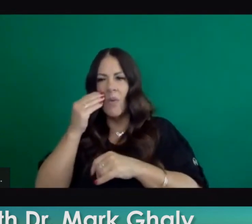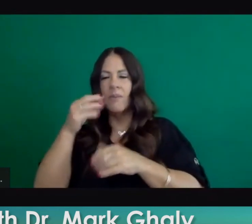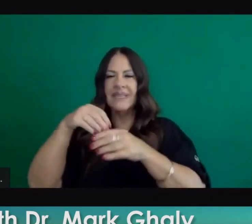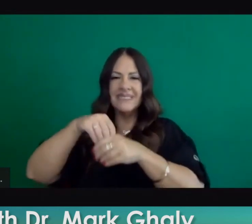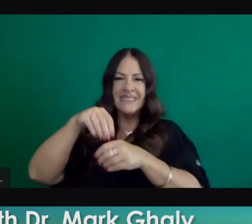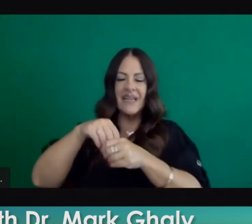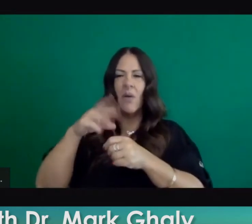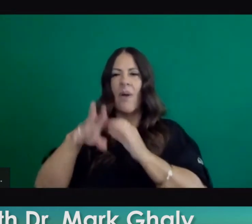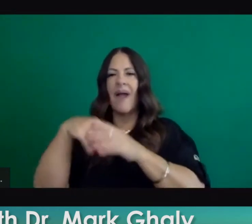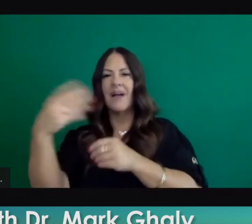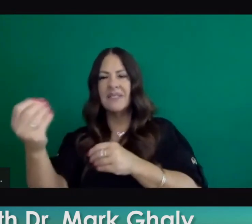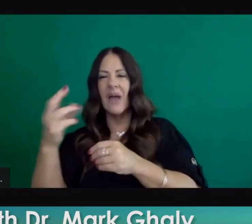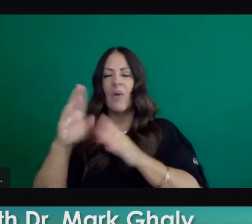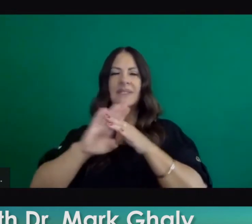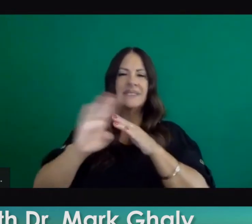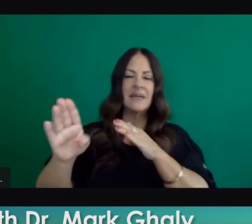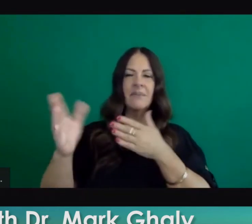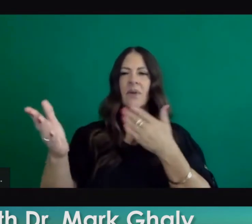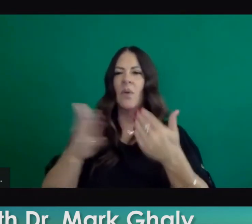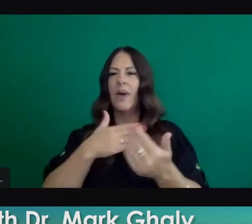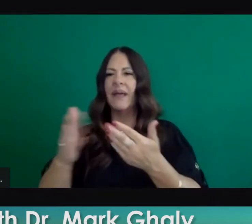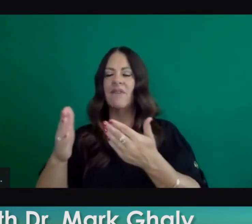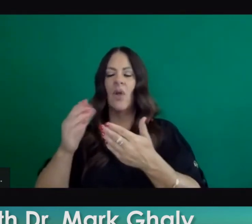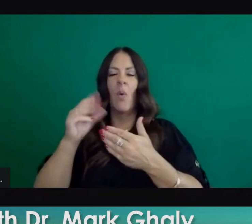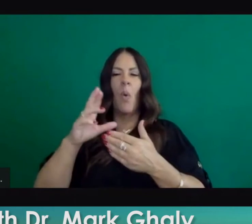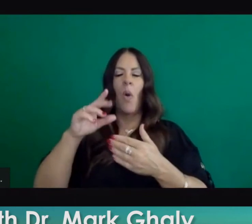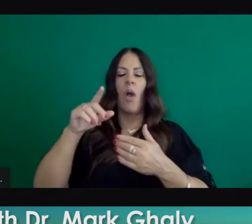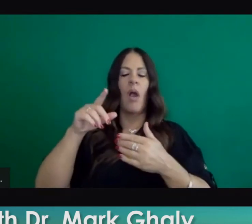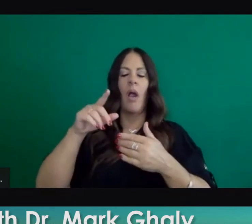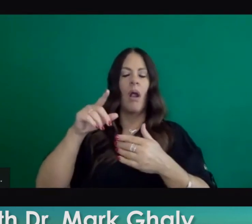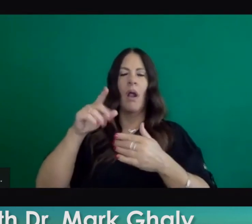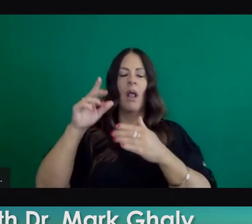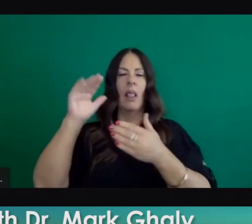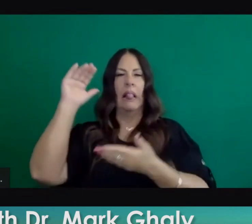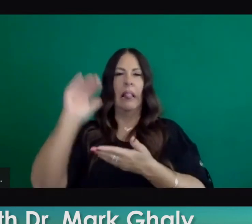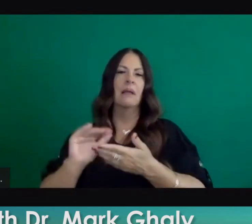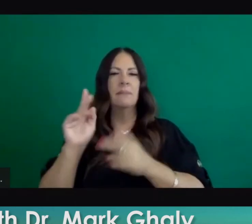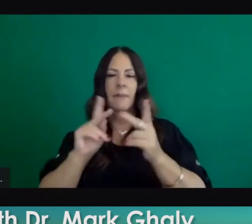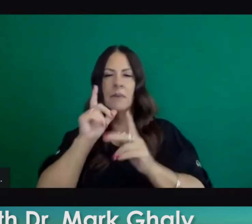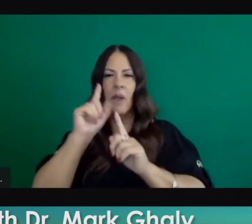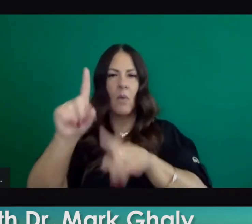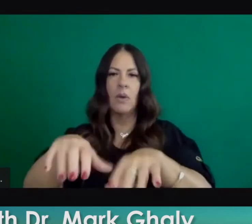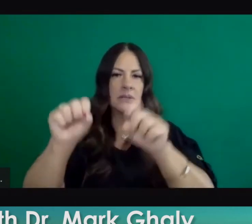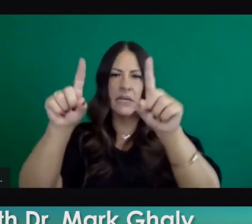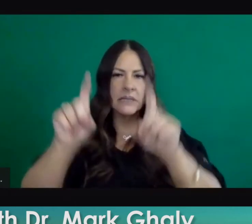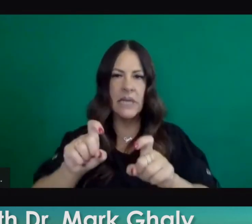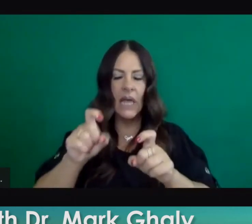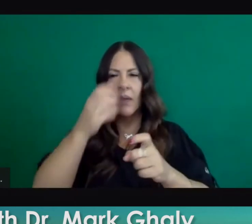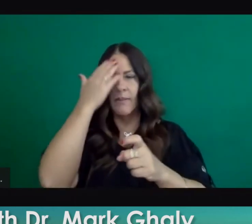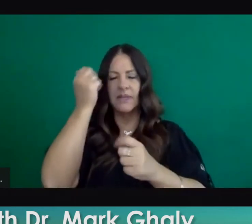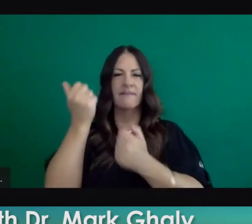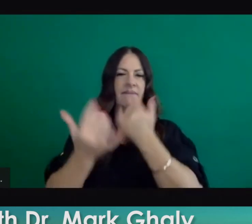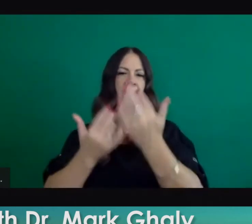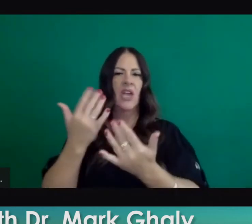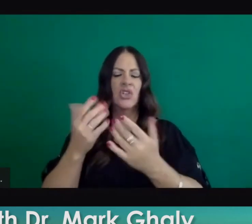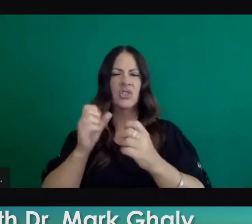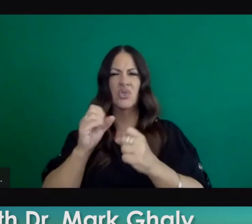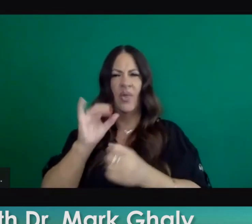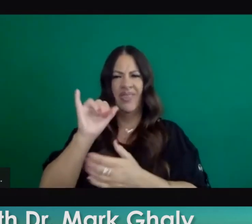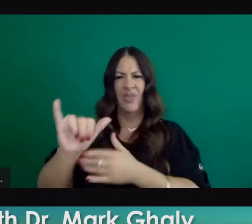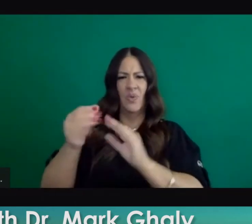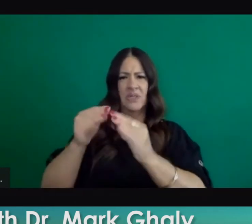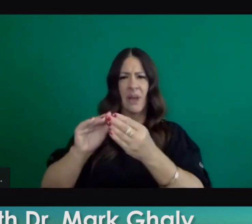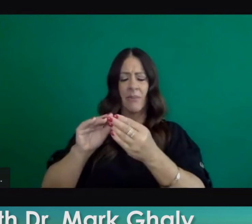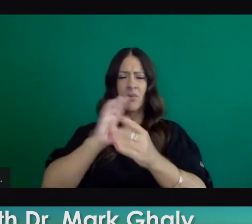these counties move forward, or if testing has remained as capacity as it was prior to. Yeah, a